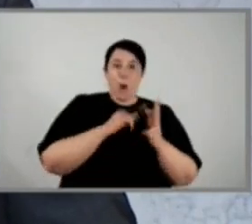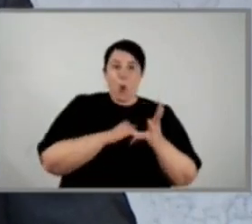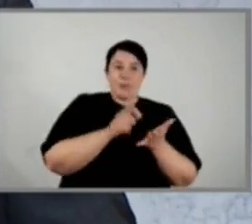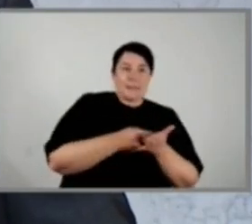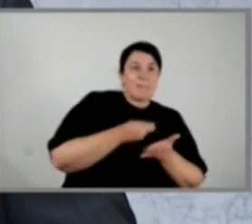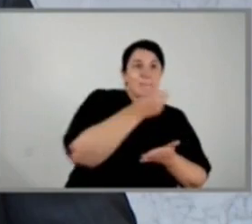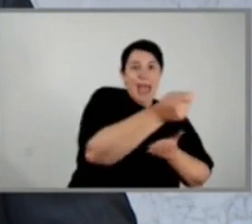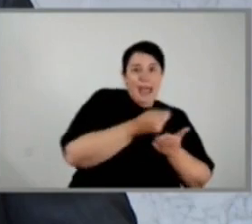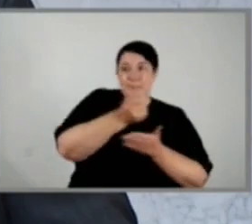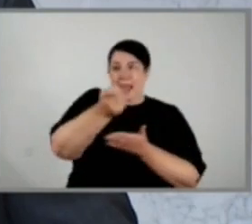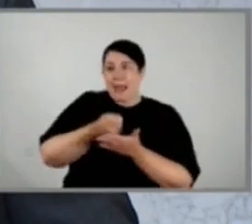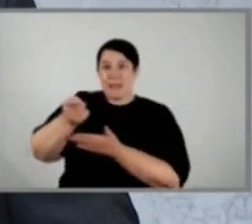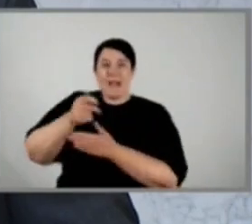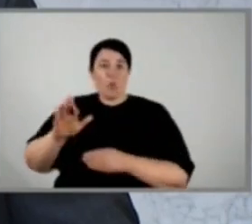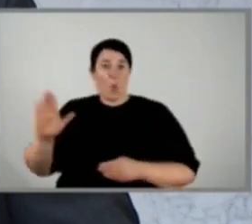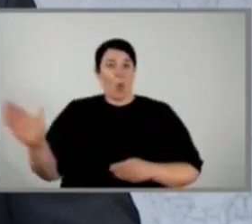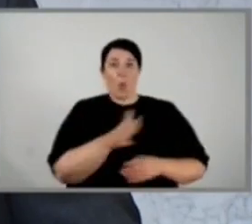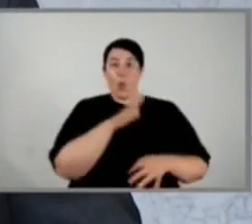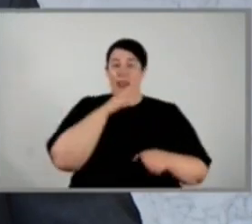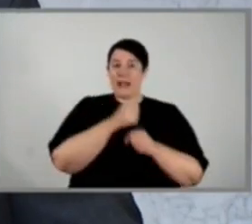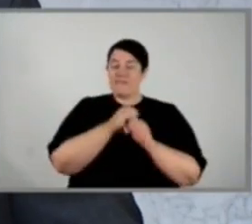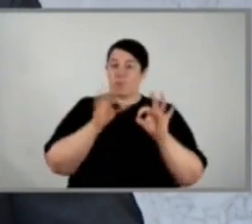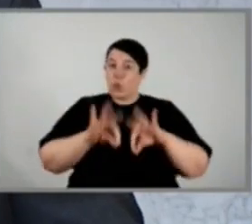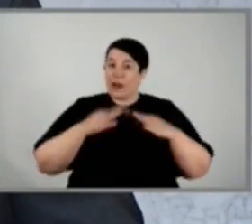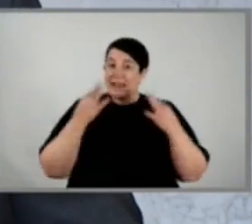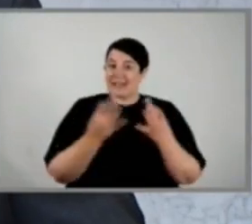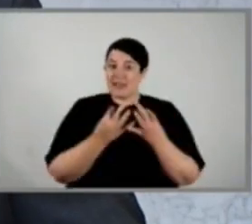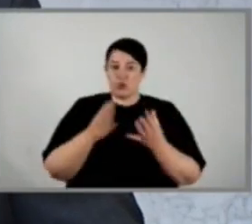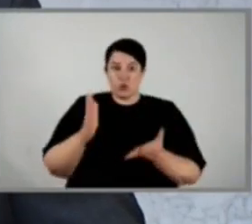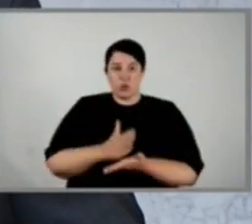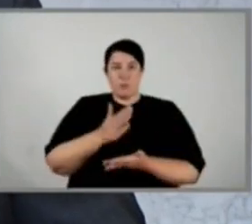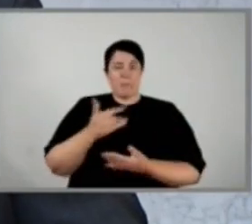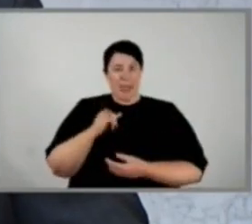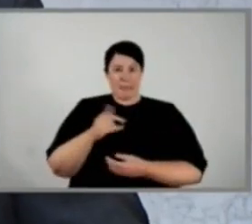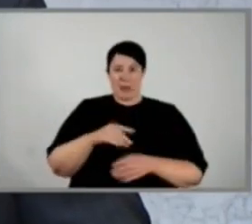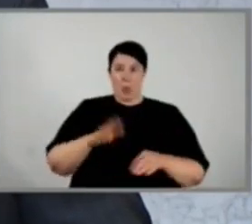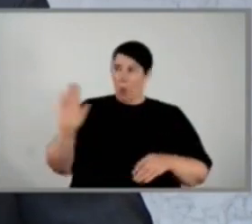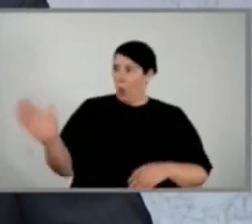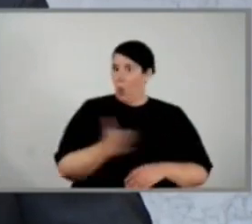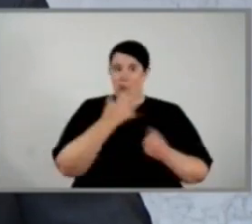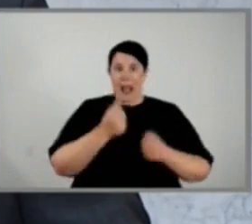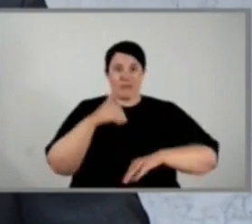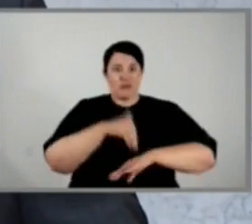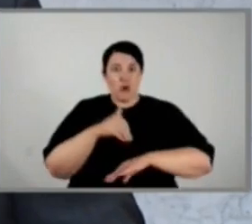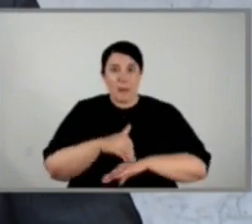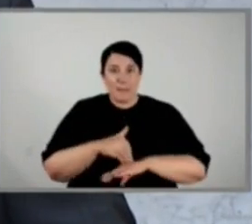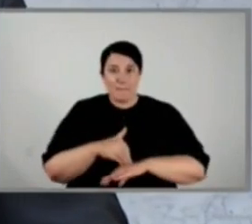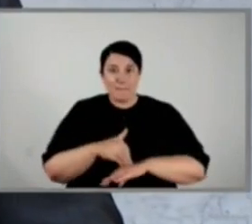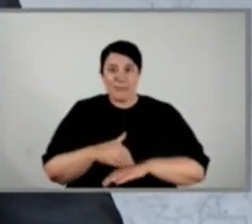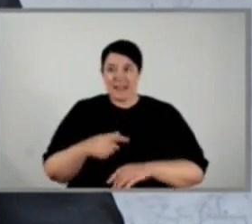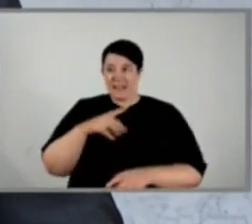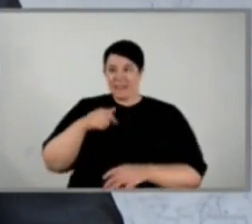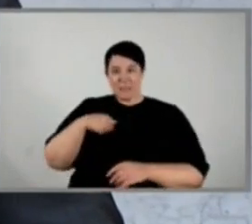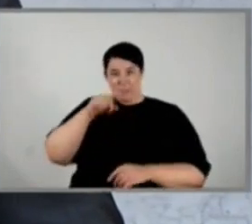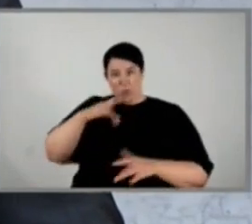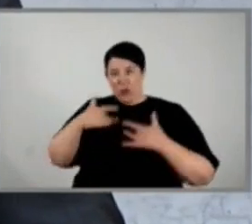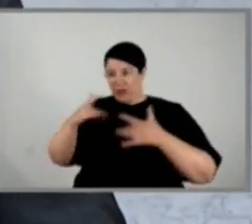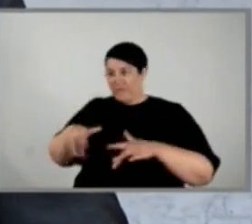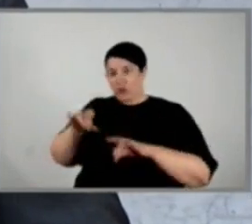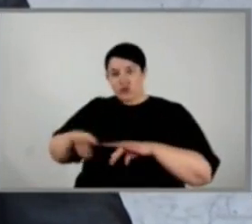for all these government appointees to see whether there's some sort of systemic issue I think it'd be, and the taxpayers are being ripped off. I think it'll be important to